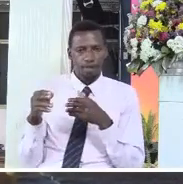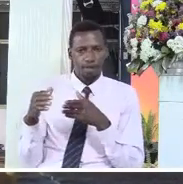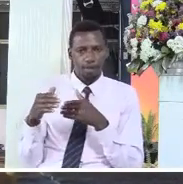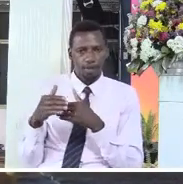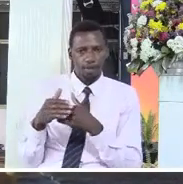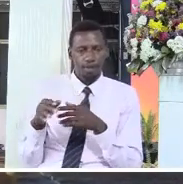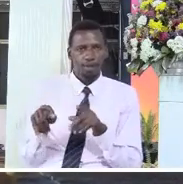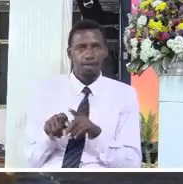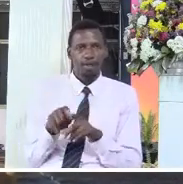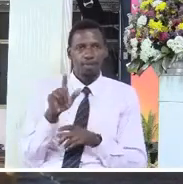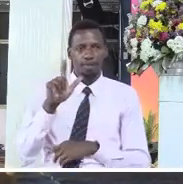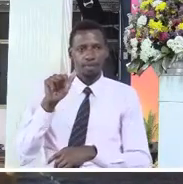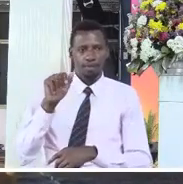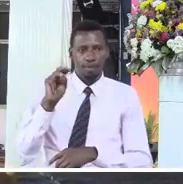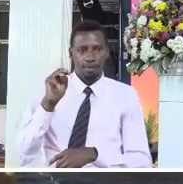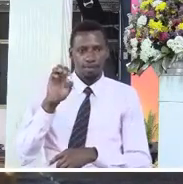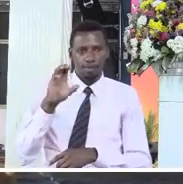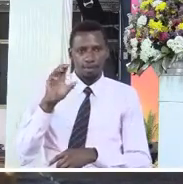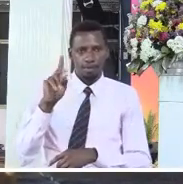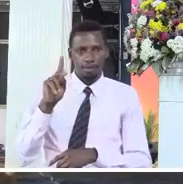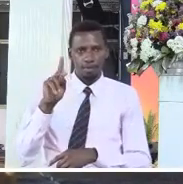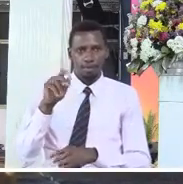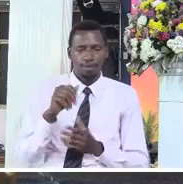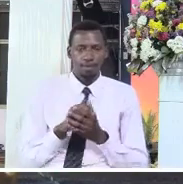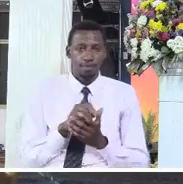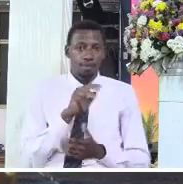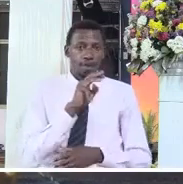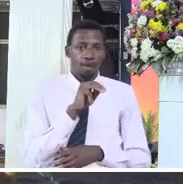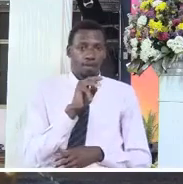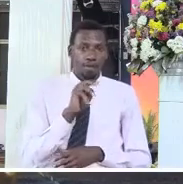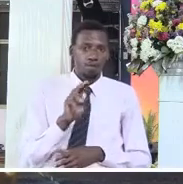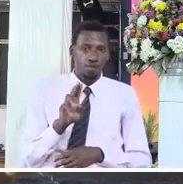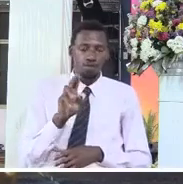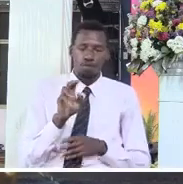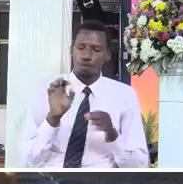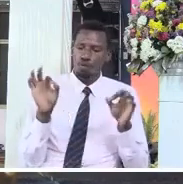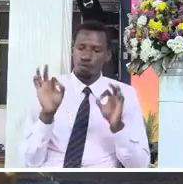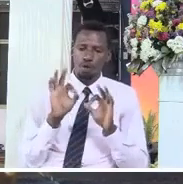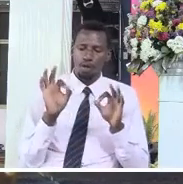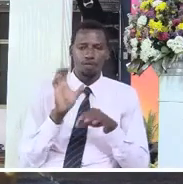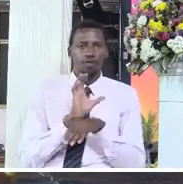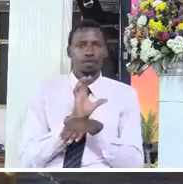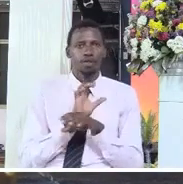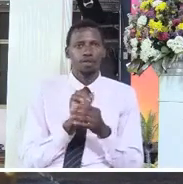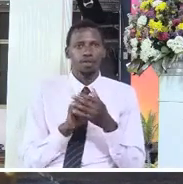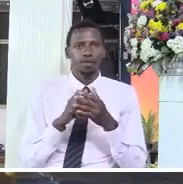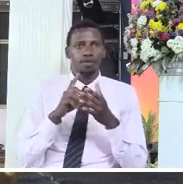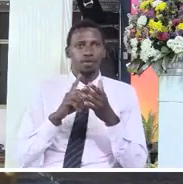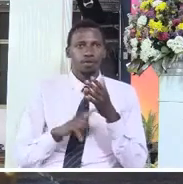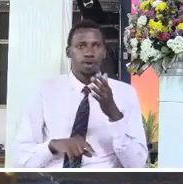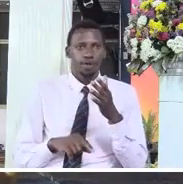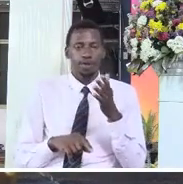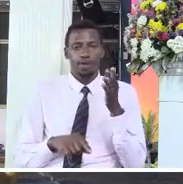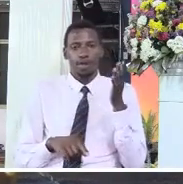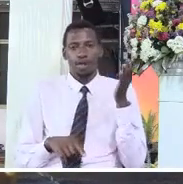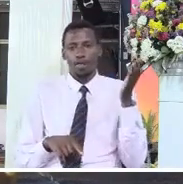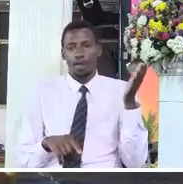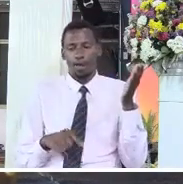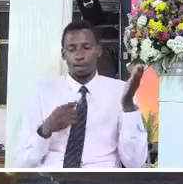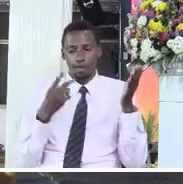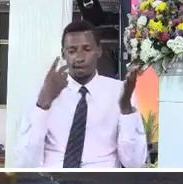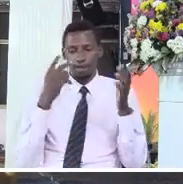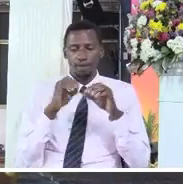So multimedia is such a wonderful church, and what really stood out for